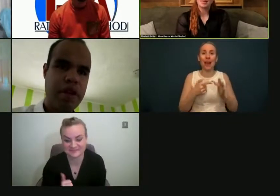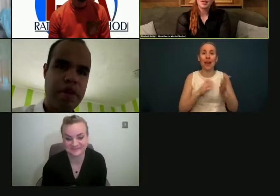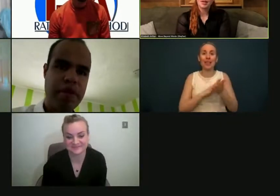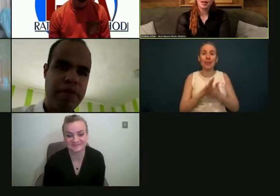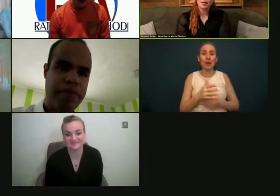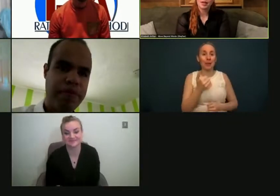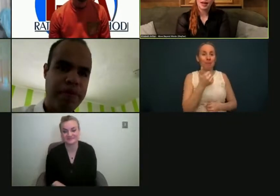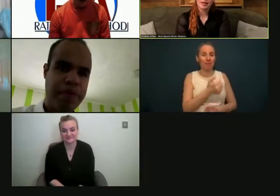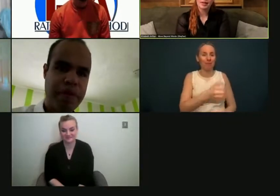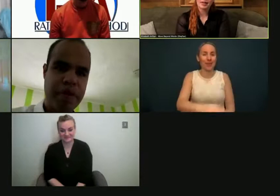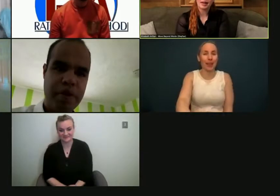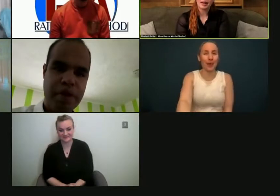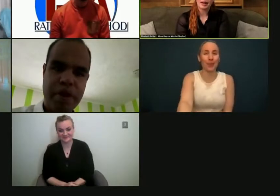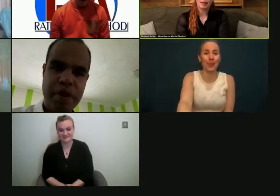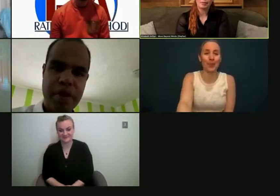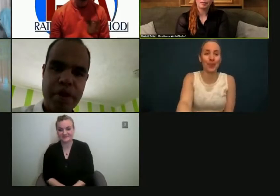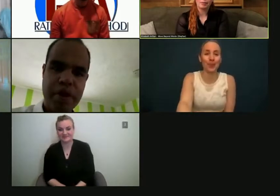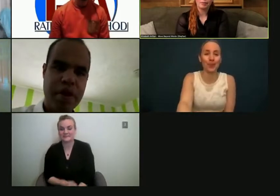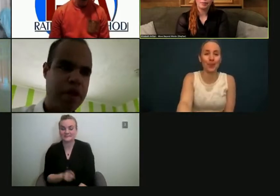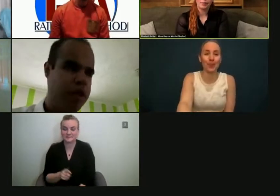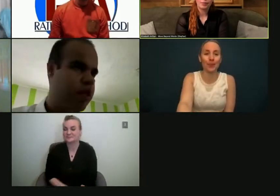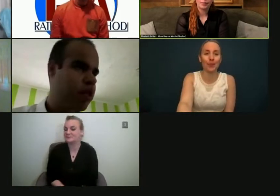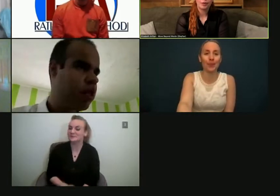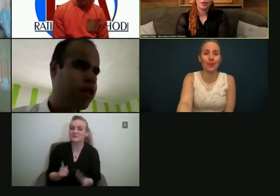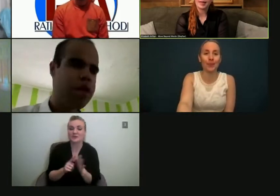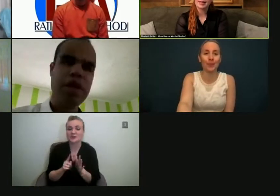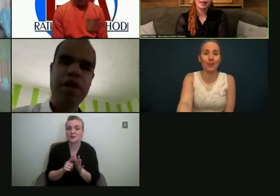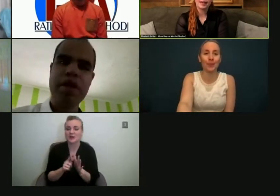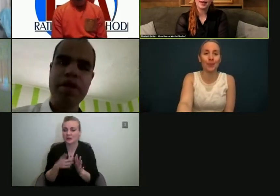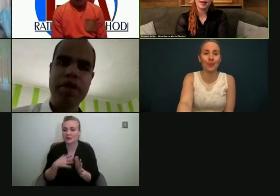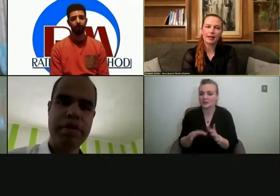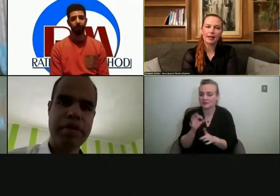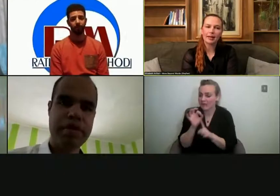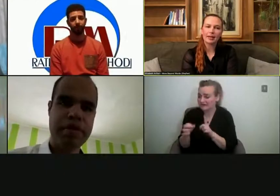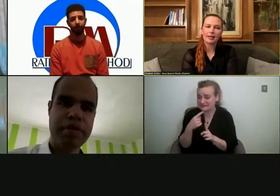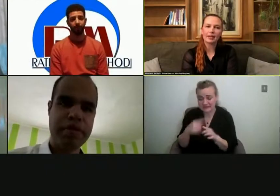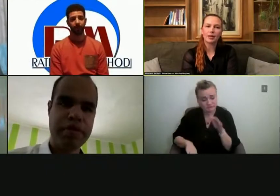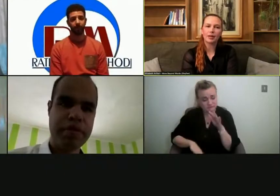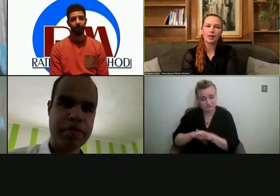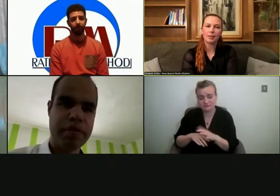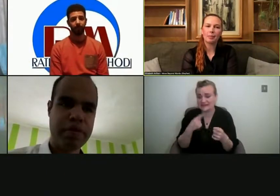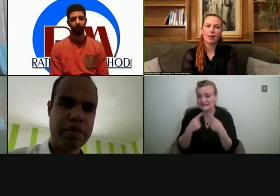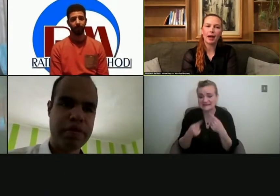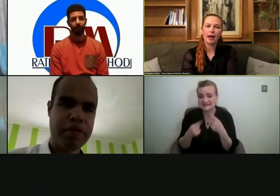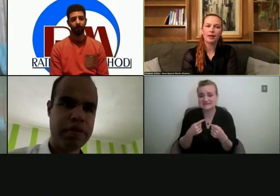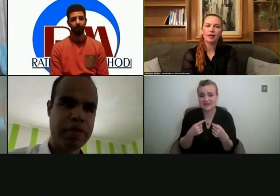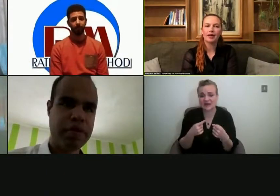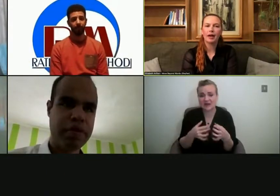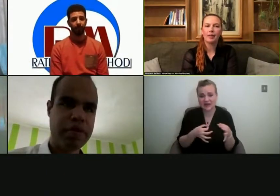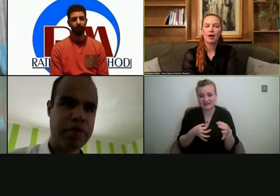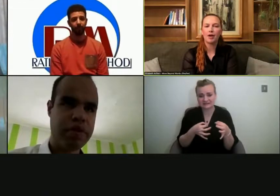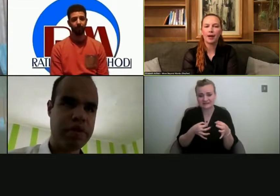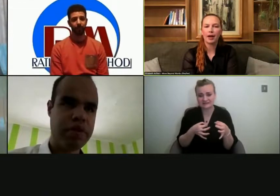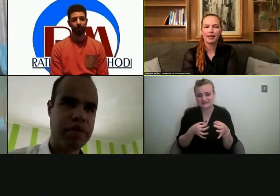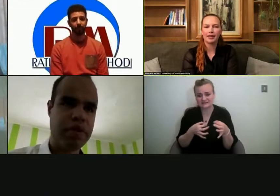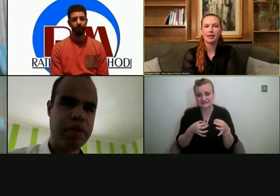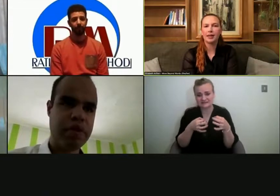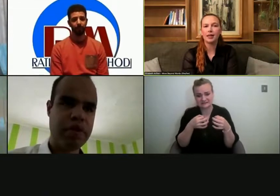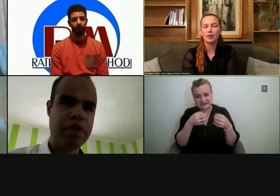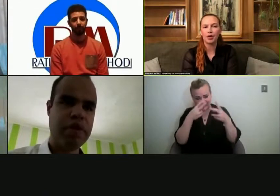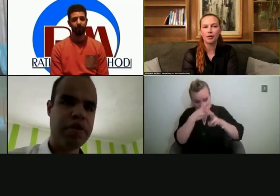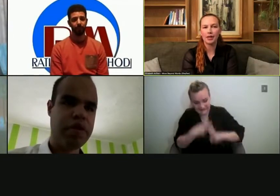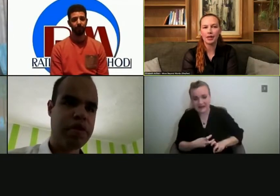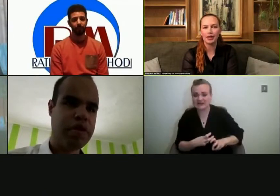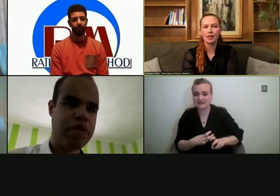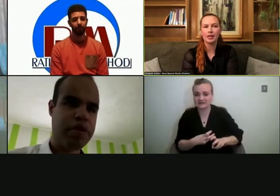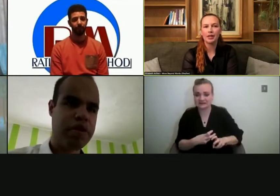Yeah, I would add to that more data and analytics so that we can back our findings in